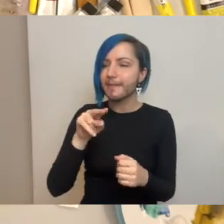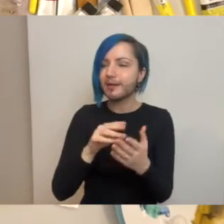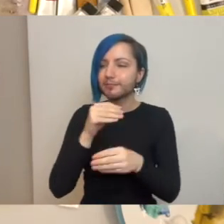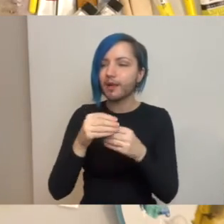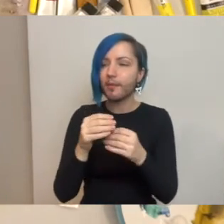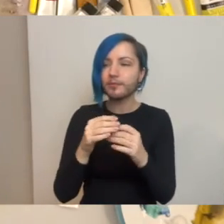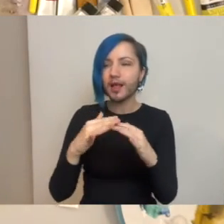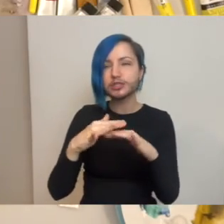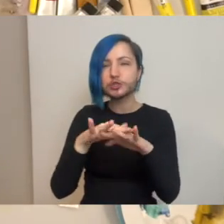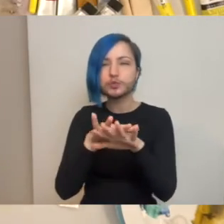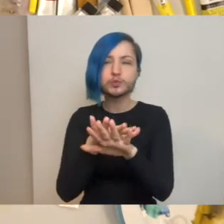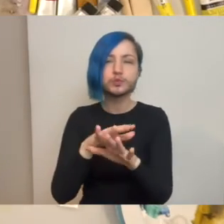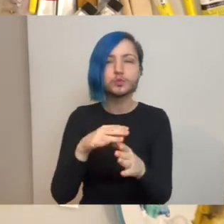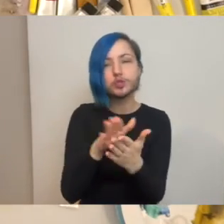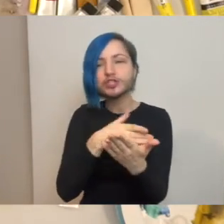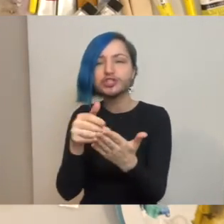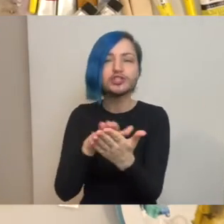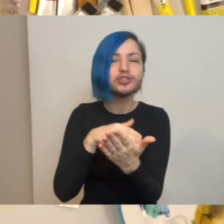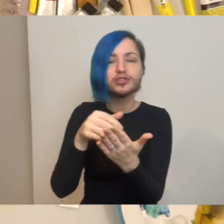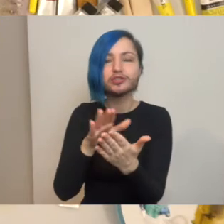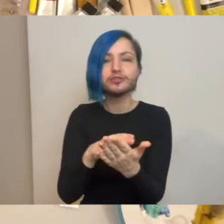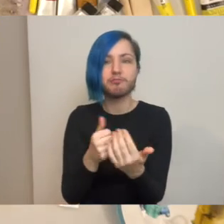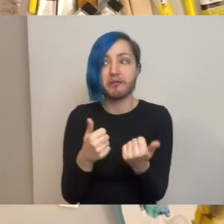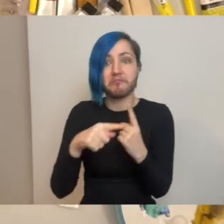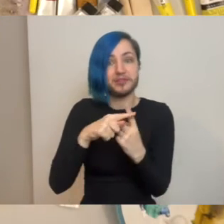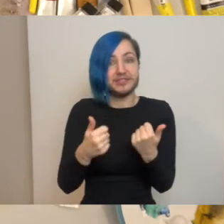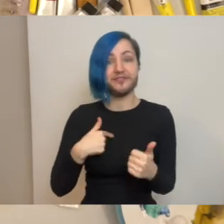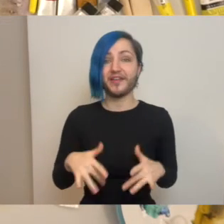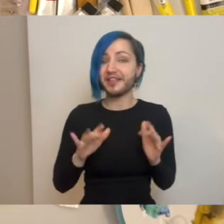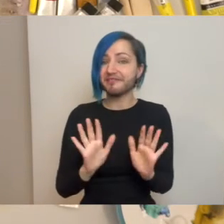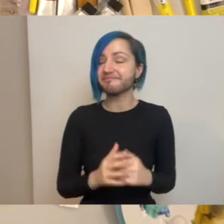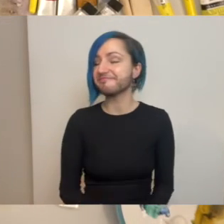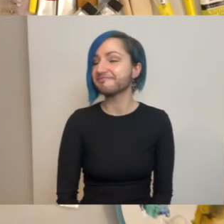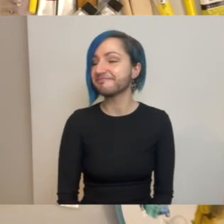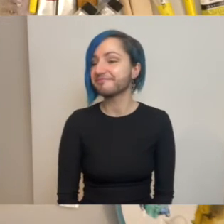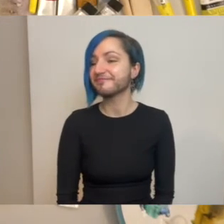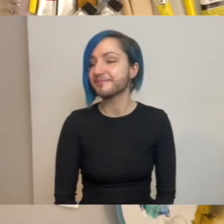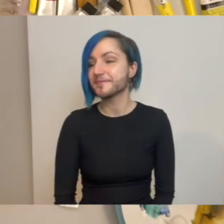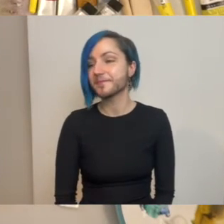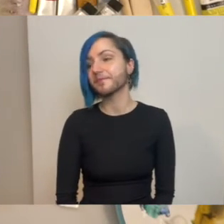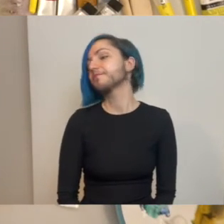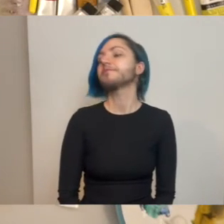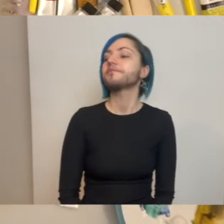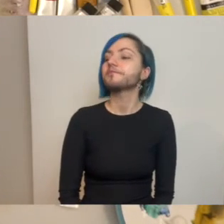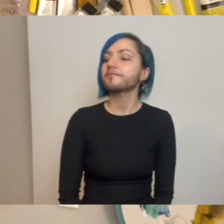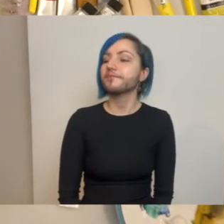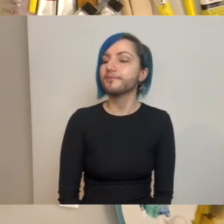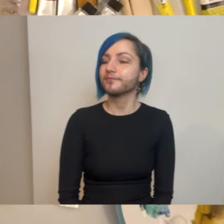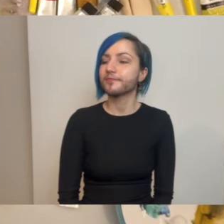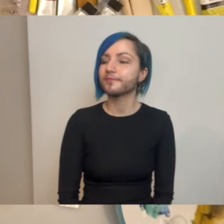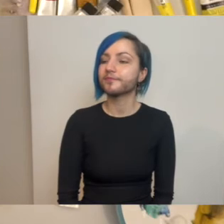maybe with a slightly larger brush, you might not quite be able to get